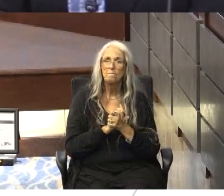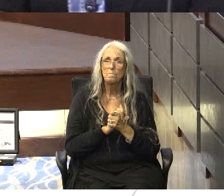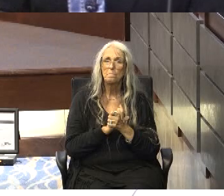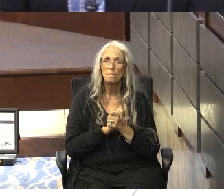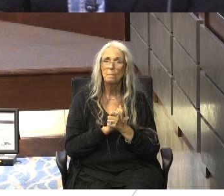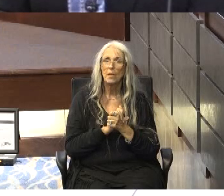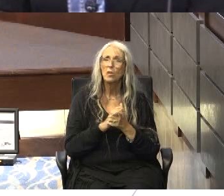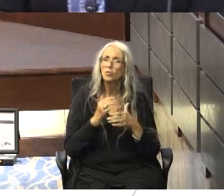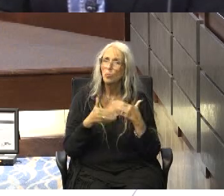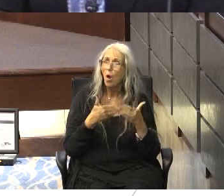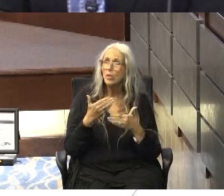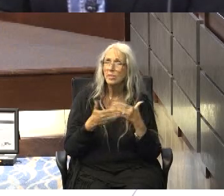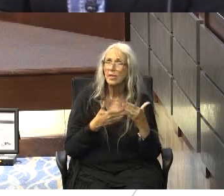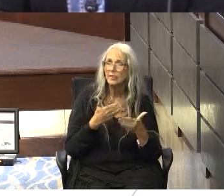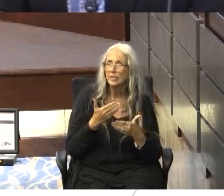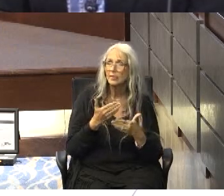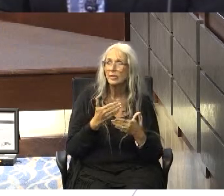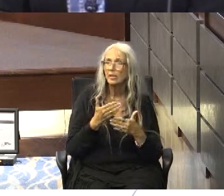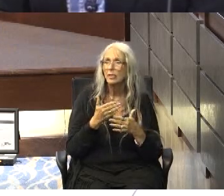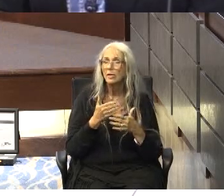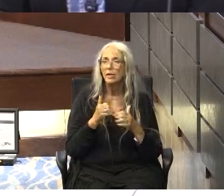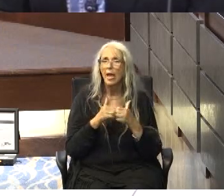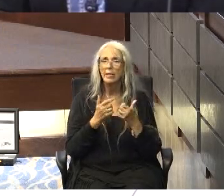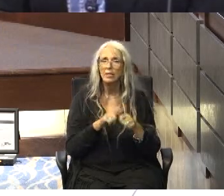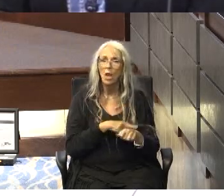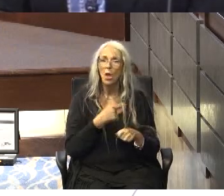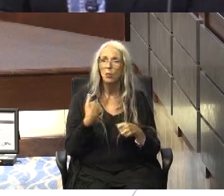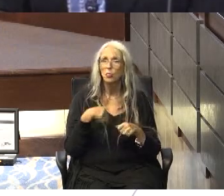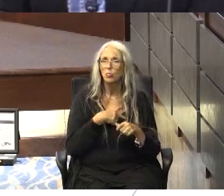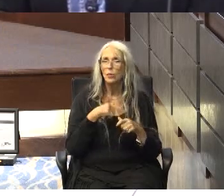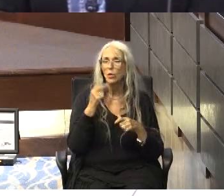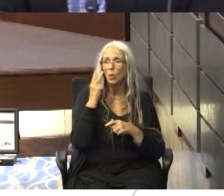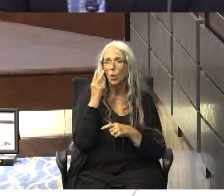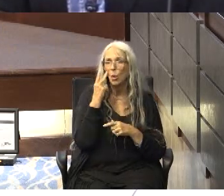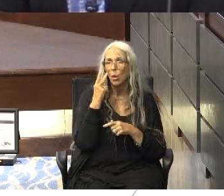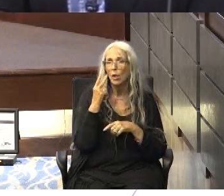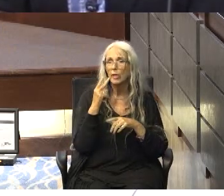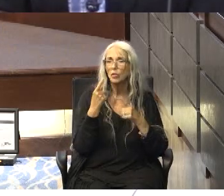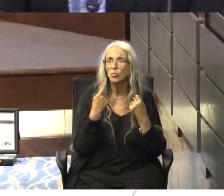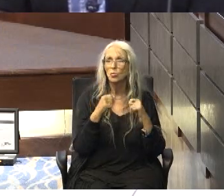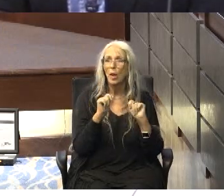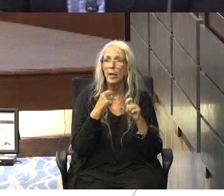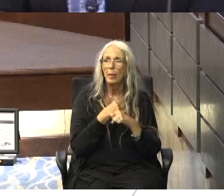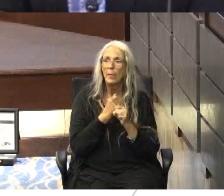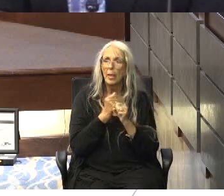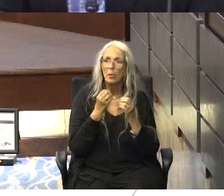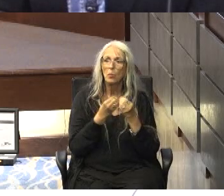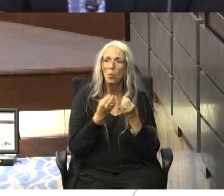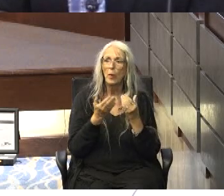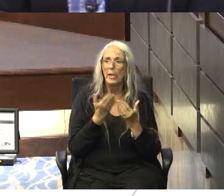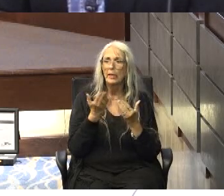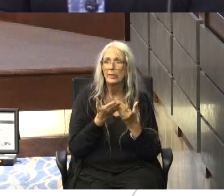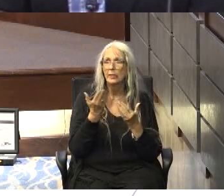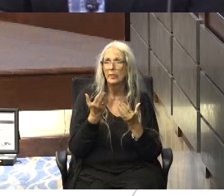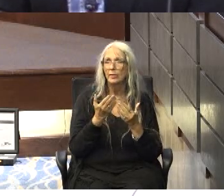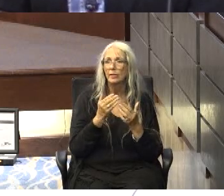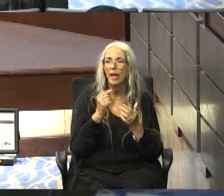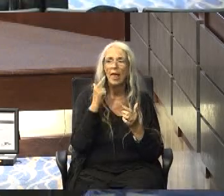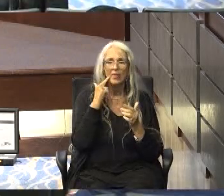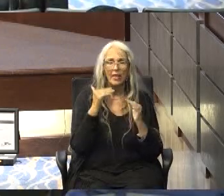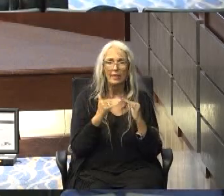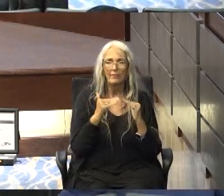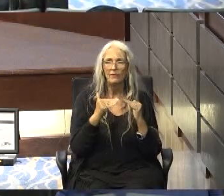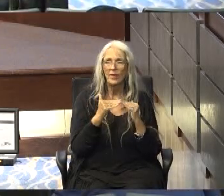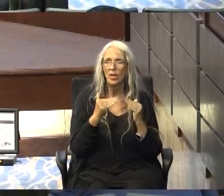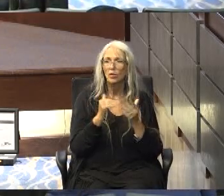There are processes, there are steps, but as long as we're looking to try to make it easier. You know, I think that's fair on